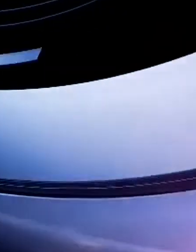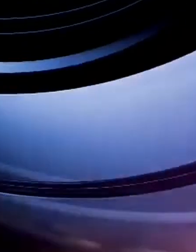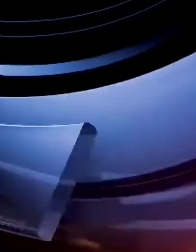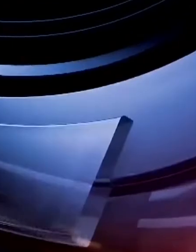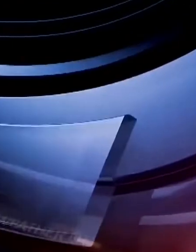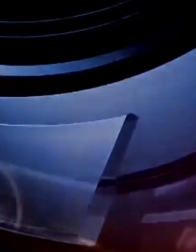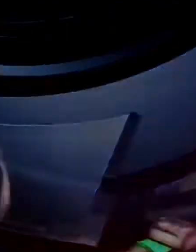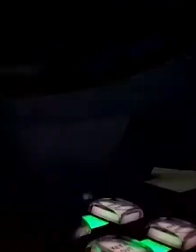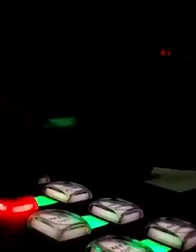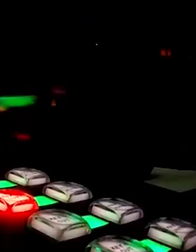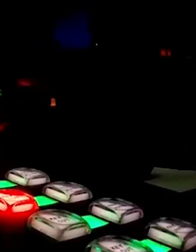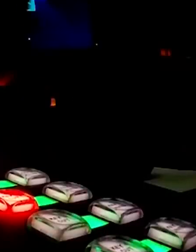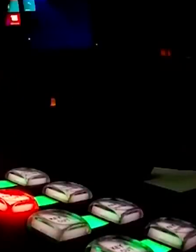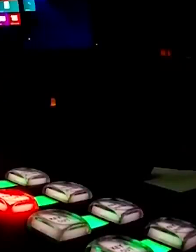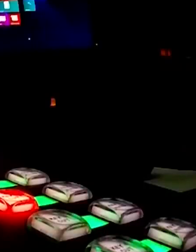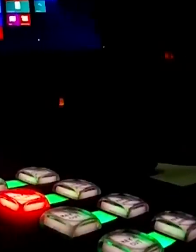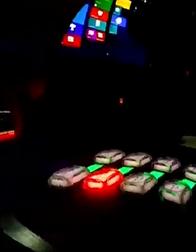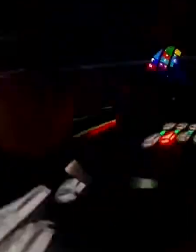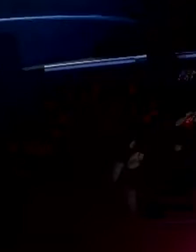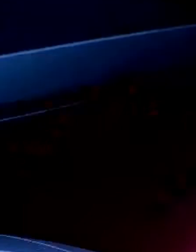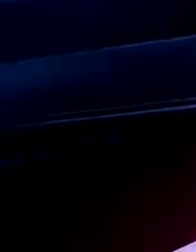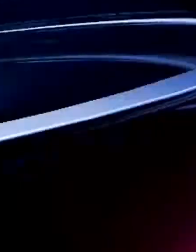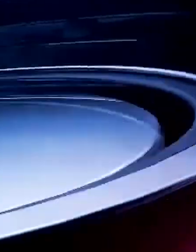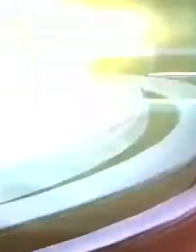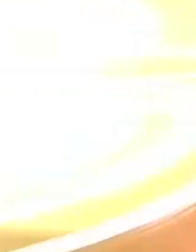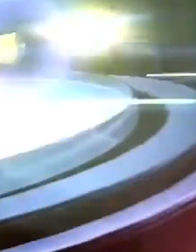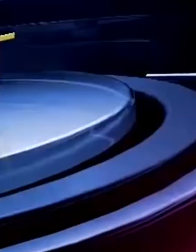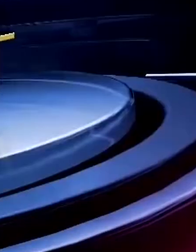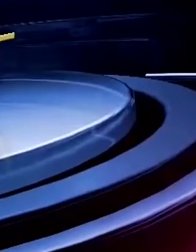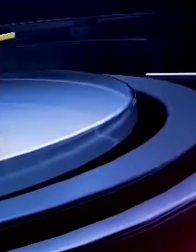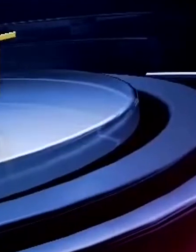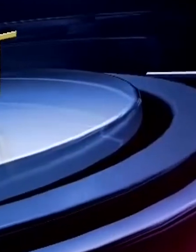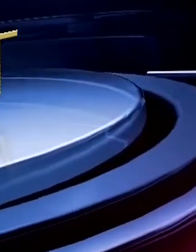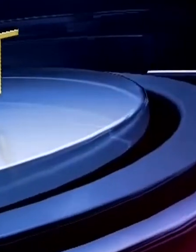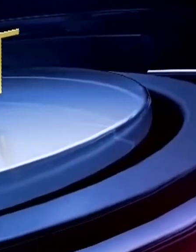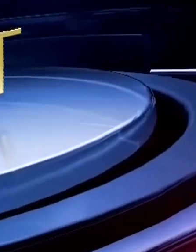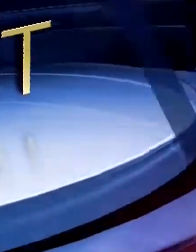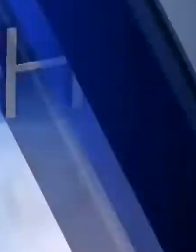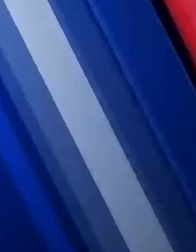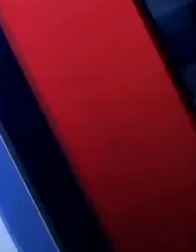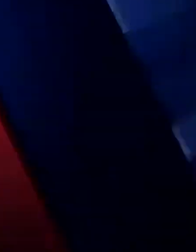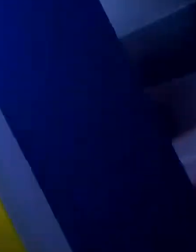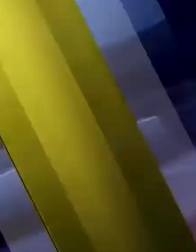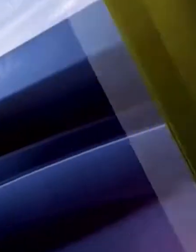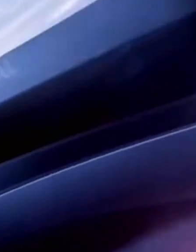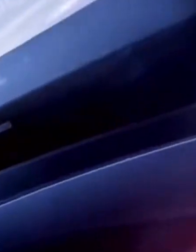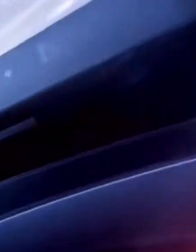Broadcasting from our studios in the Pine St. Michael, this is CBC Newsnight, starting now.